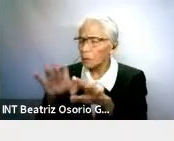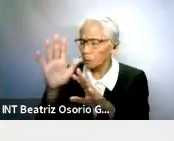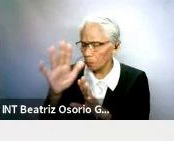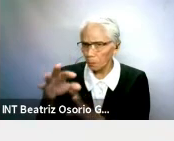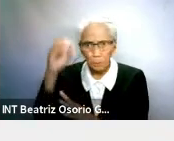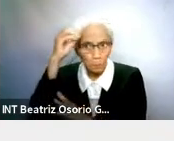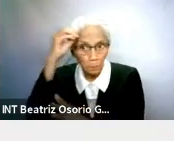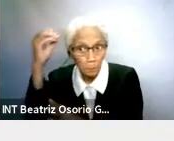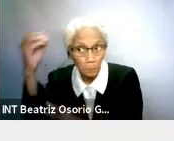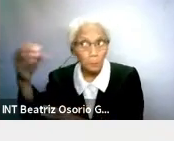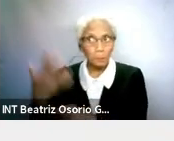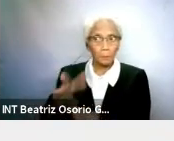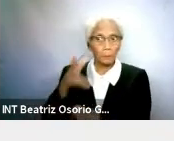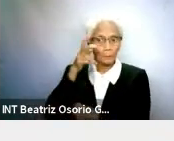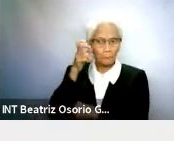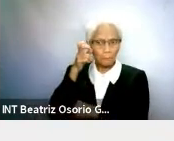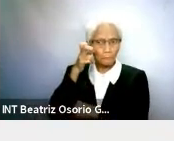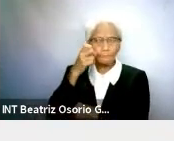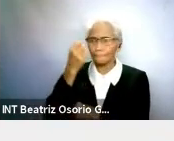heard, understood, and respected.